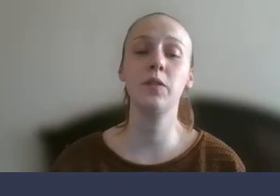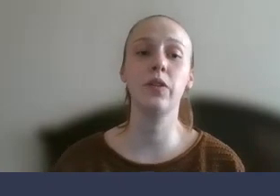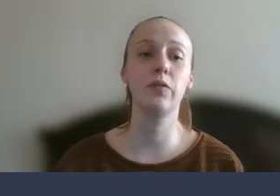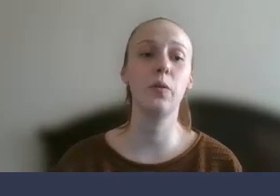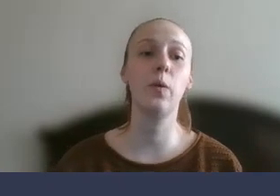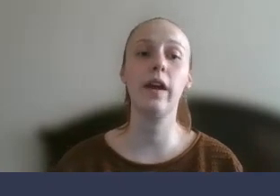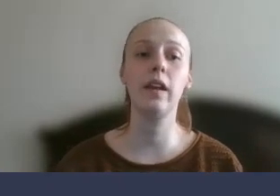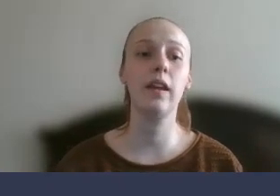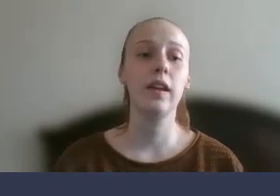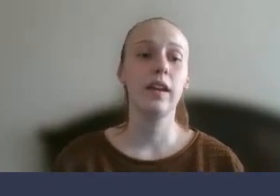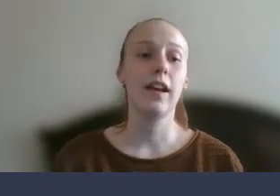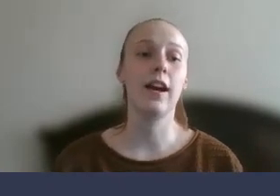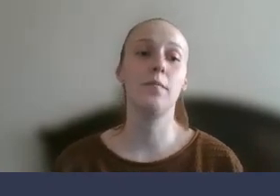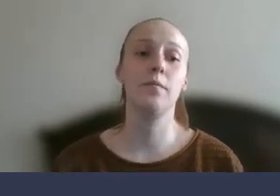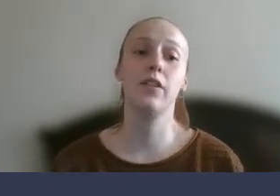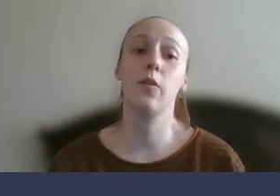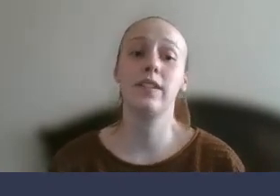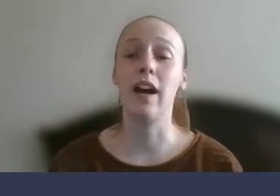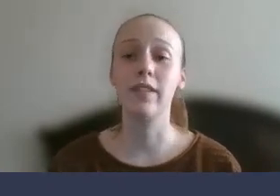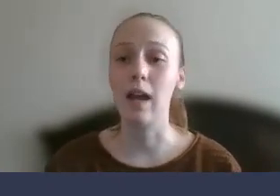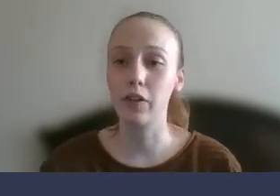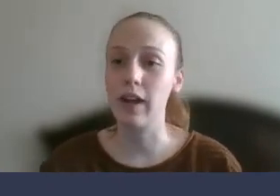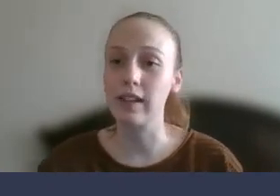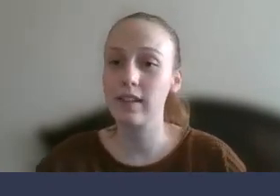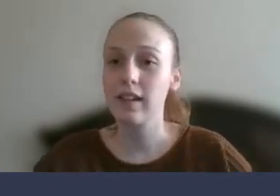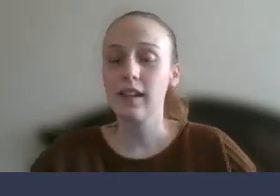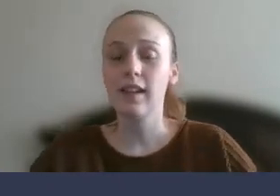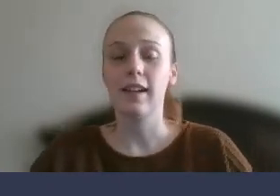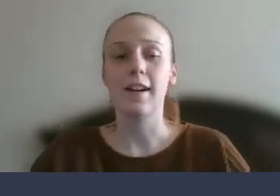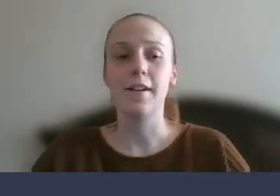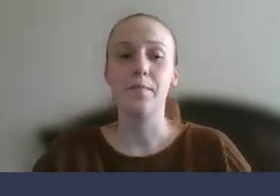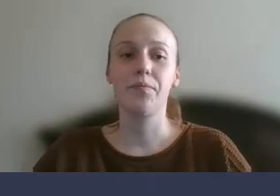come from. You don't know when you're going to have time to rest.